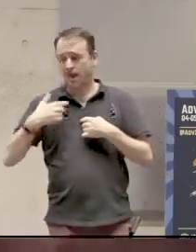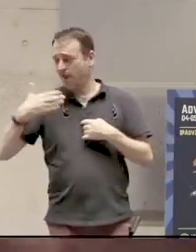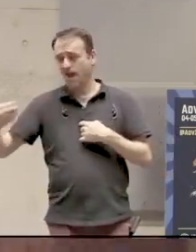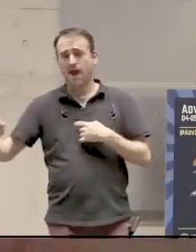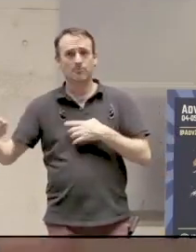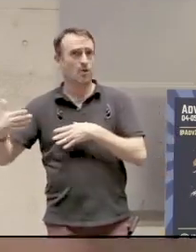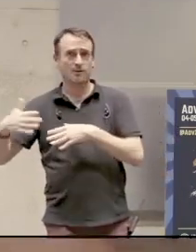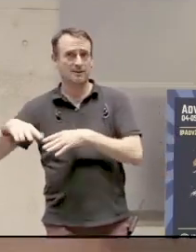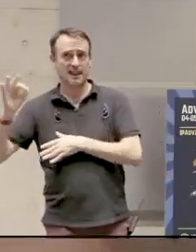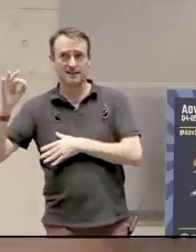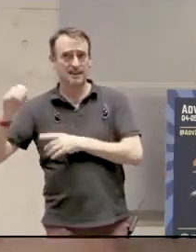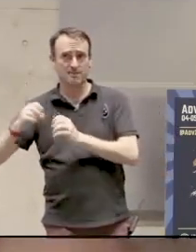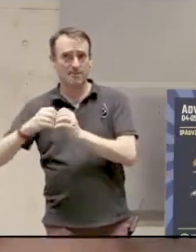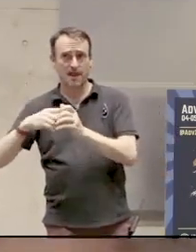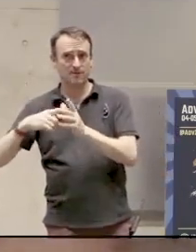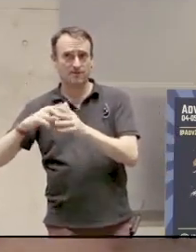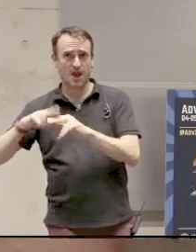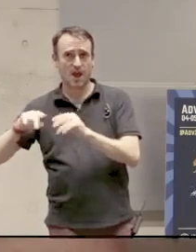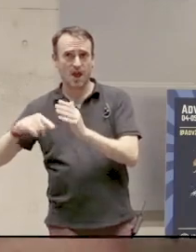Welcome. That really is the worst.